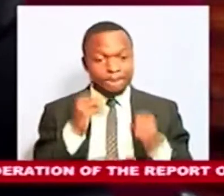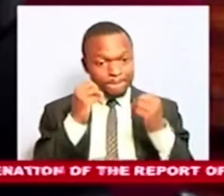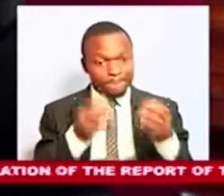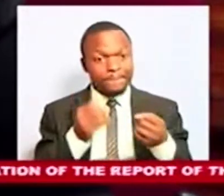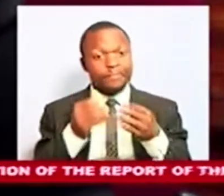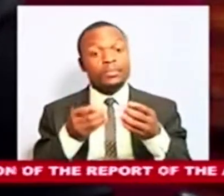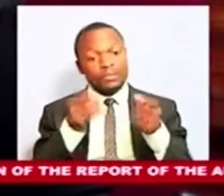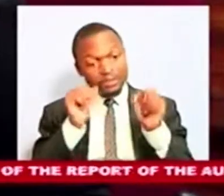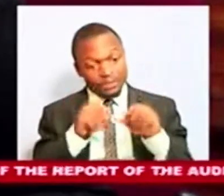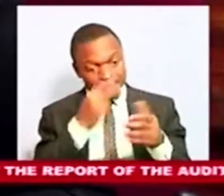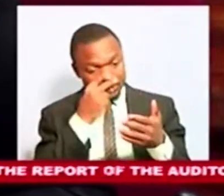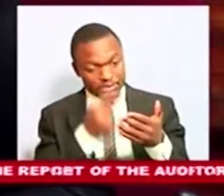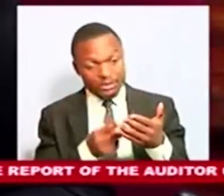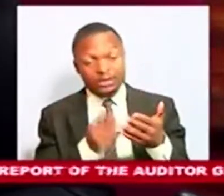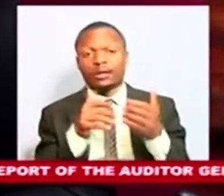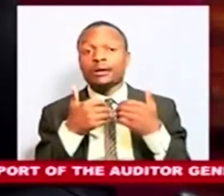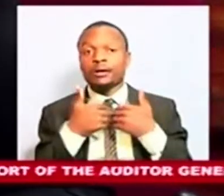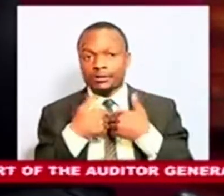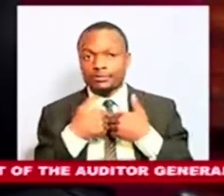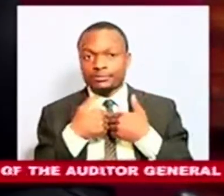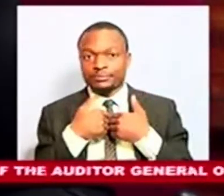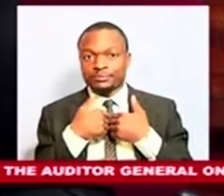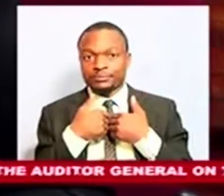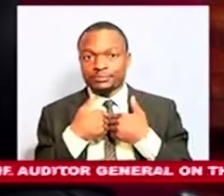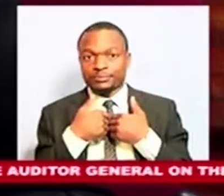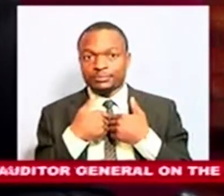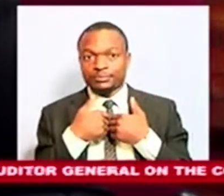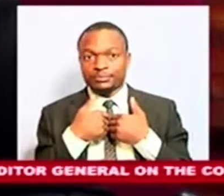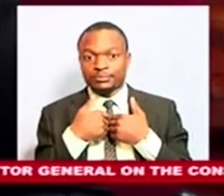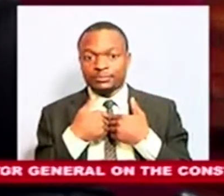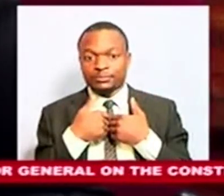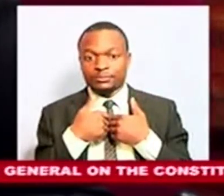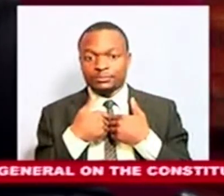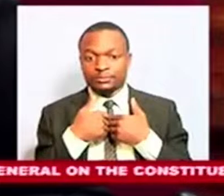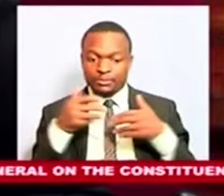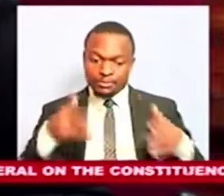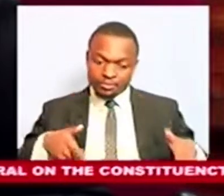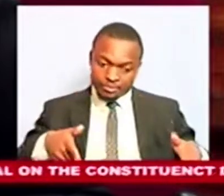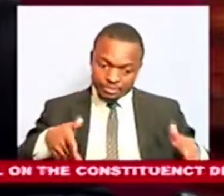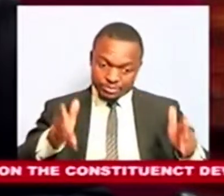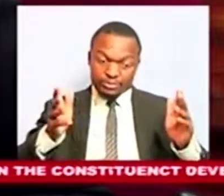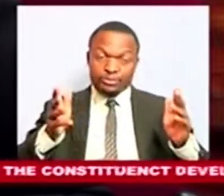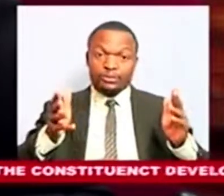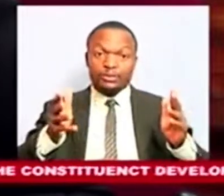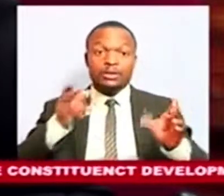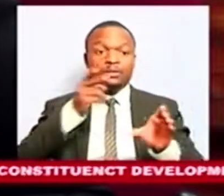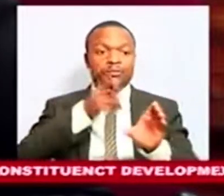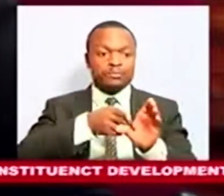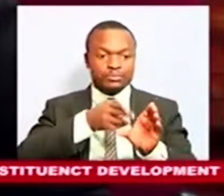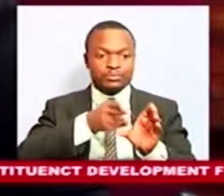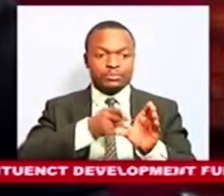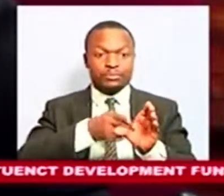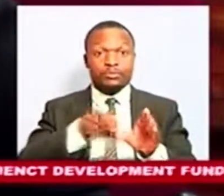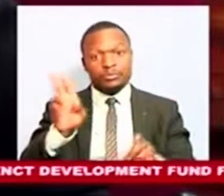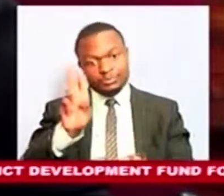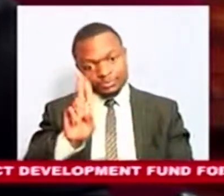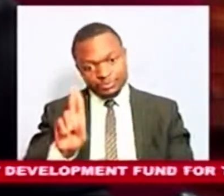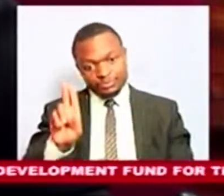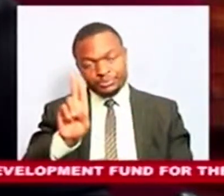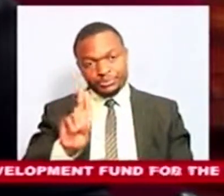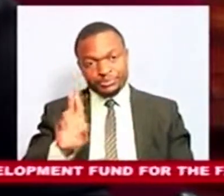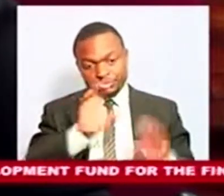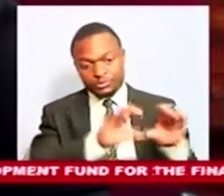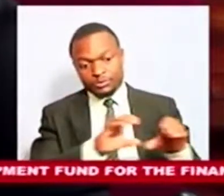you see, it compromises of the subsistence allowance as well as the fuel that was used to